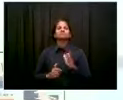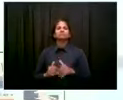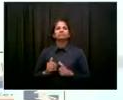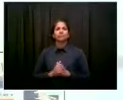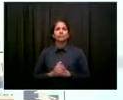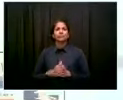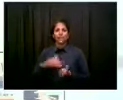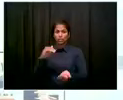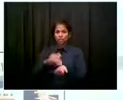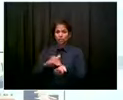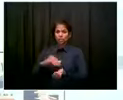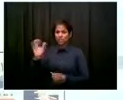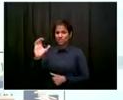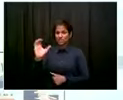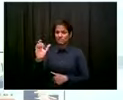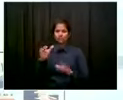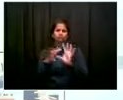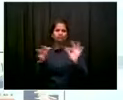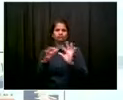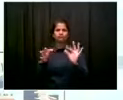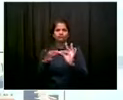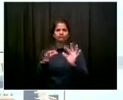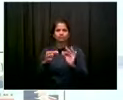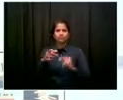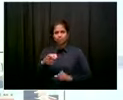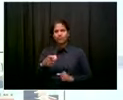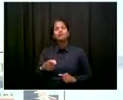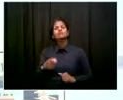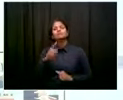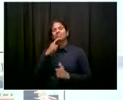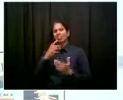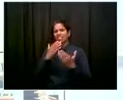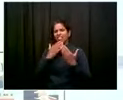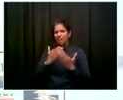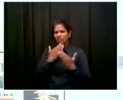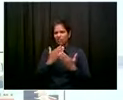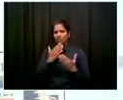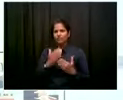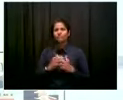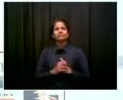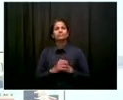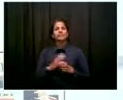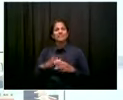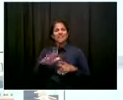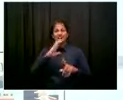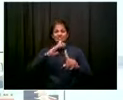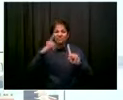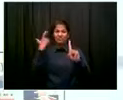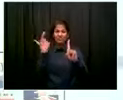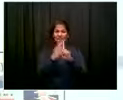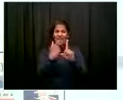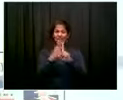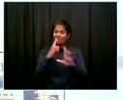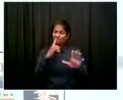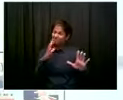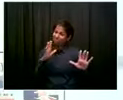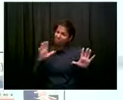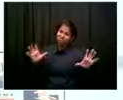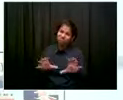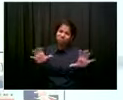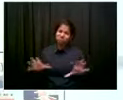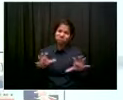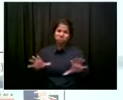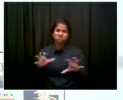equity has been a central pillar vaccination campaign from the beginning but this phase of our vaccination